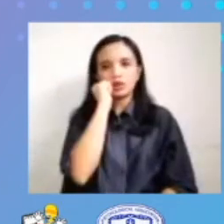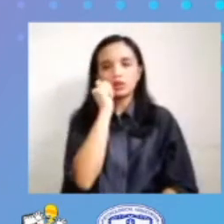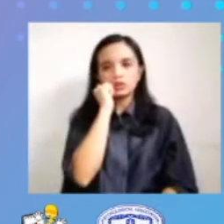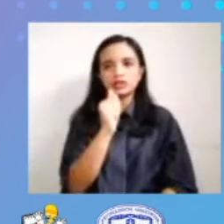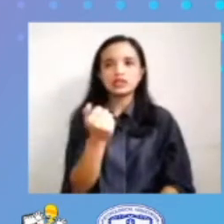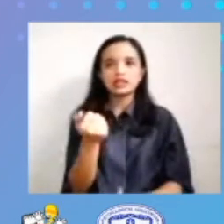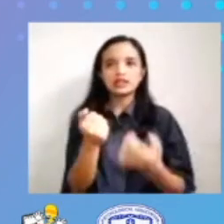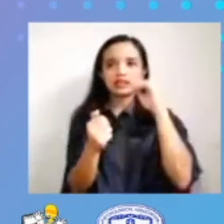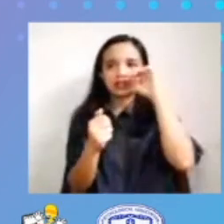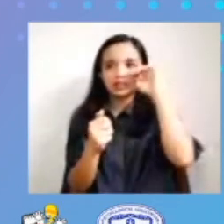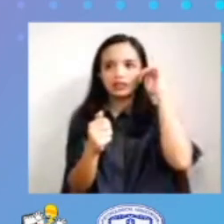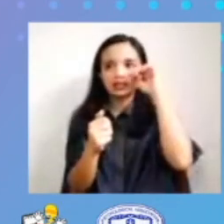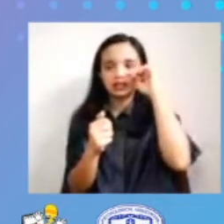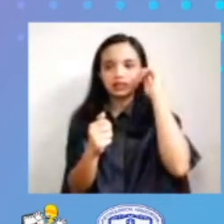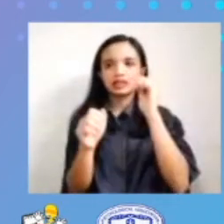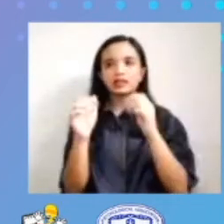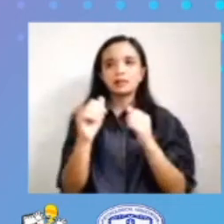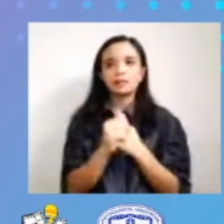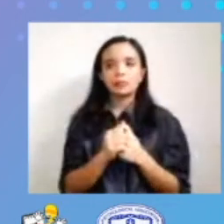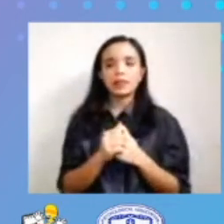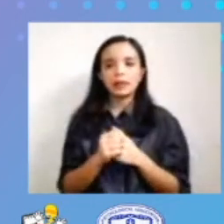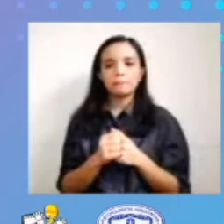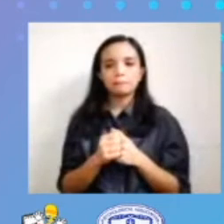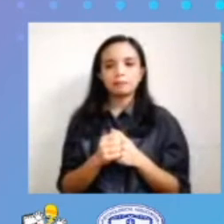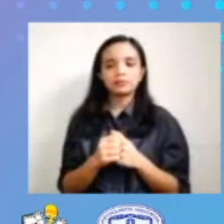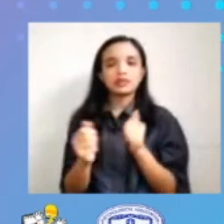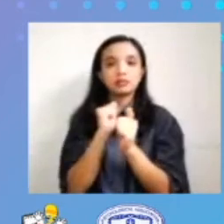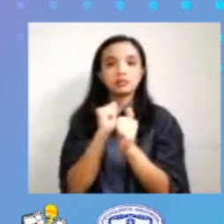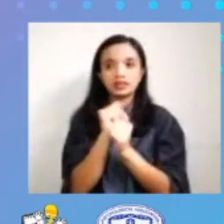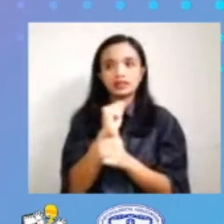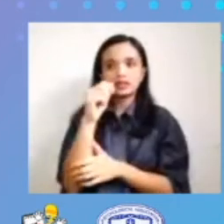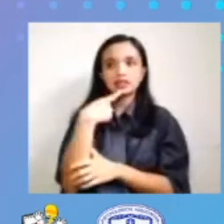child in dancing. Diba? Kasi yung fun mo